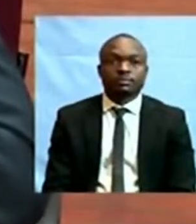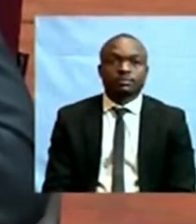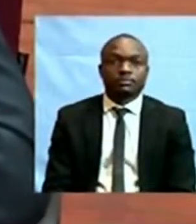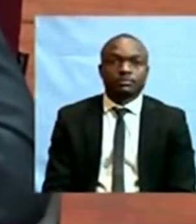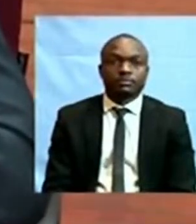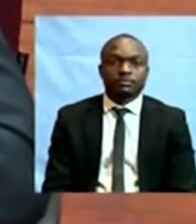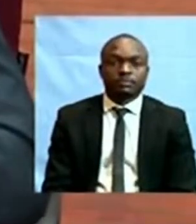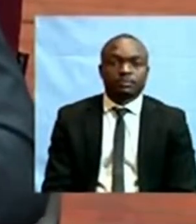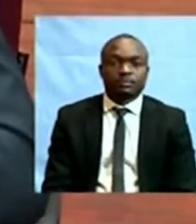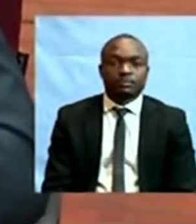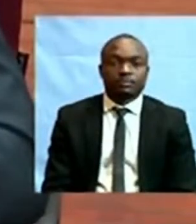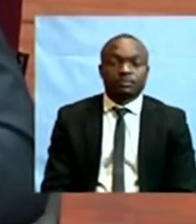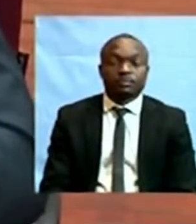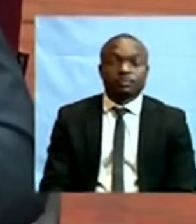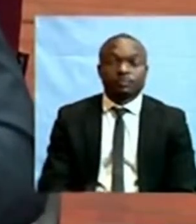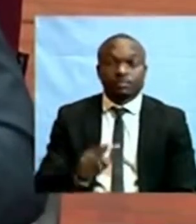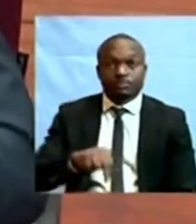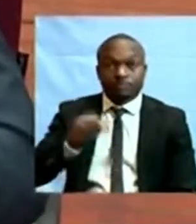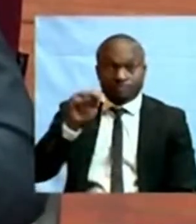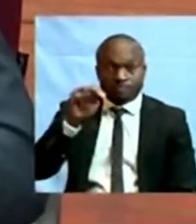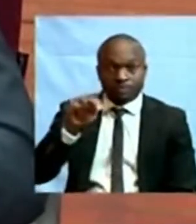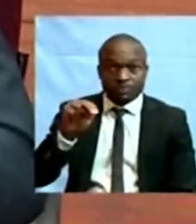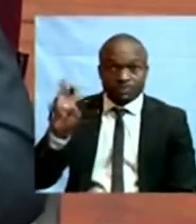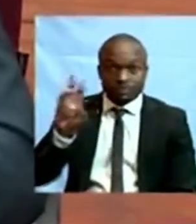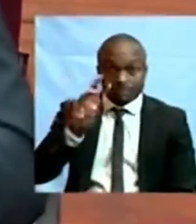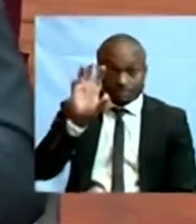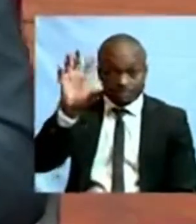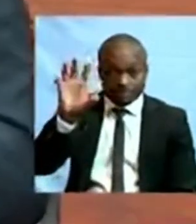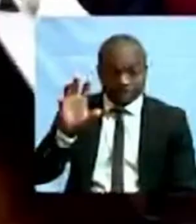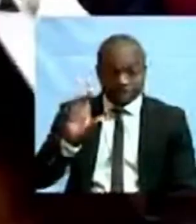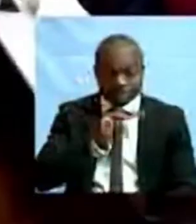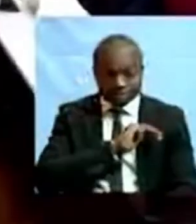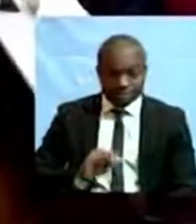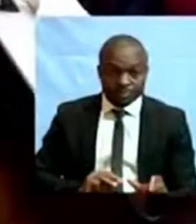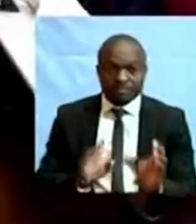constituency in the Northwestern Province, and I'm a member of this committee.